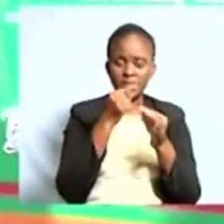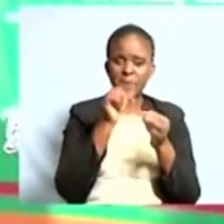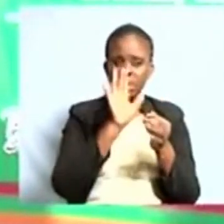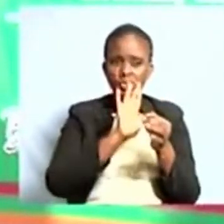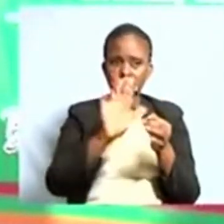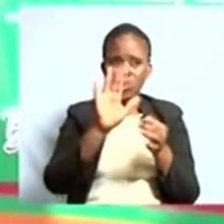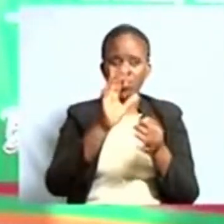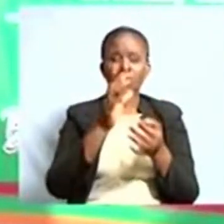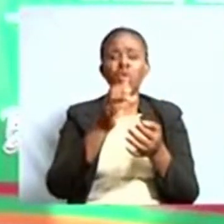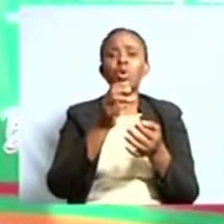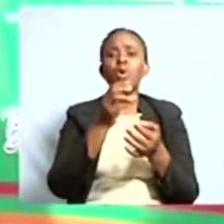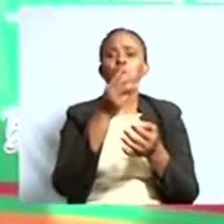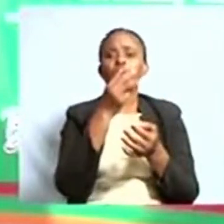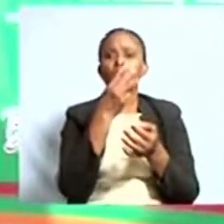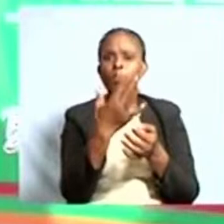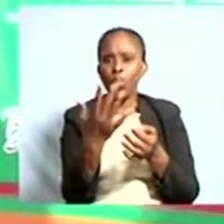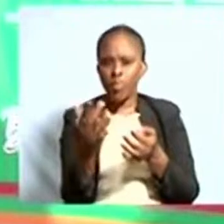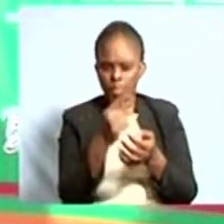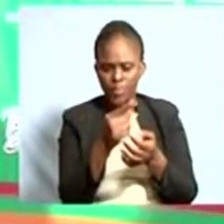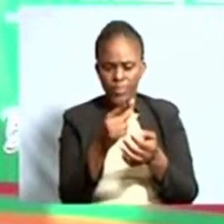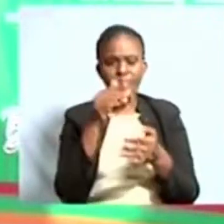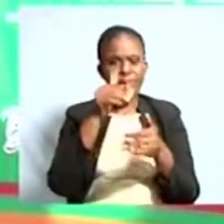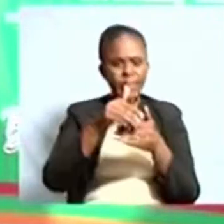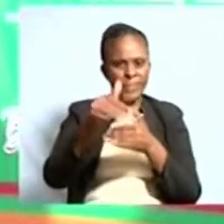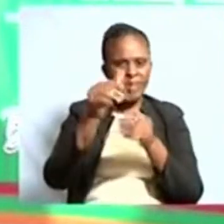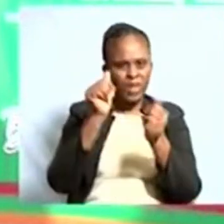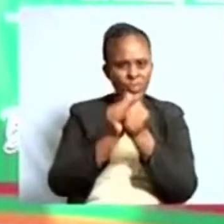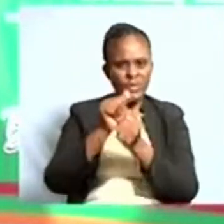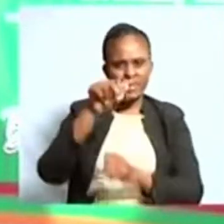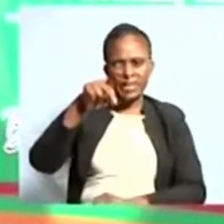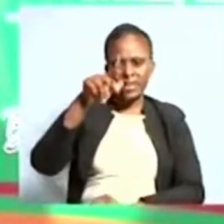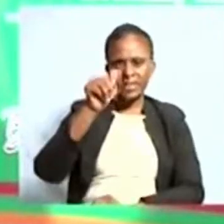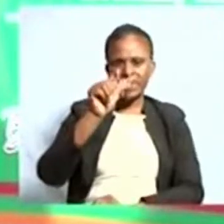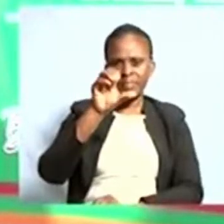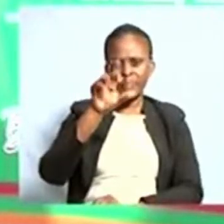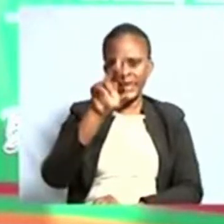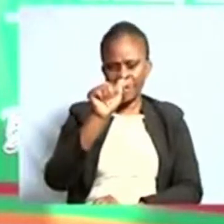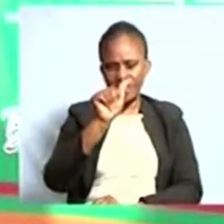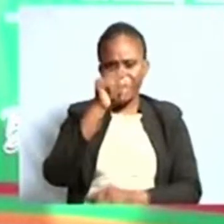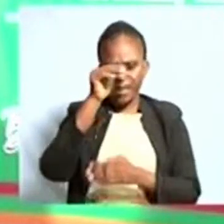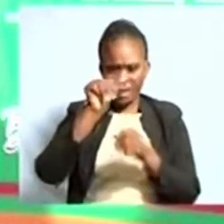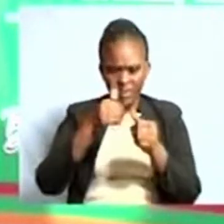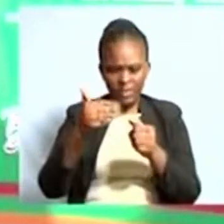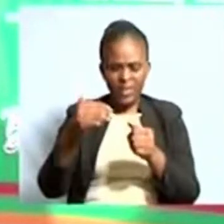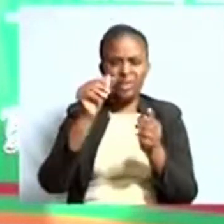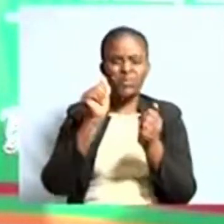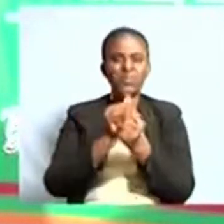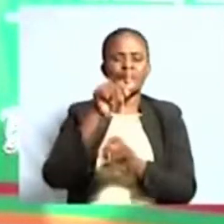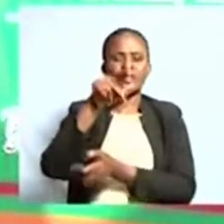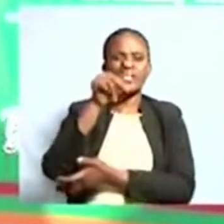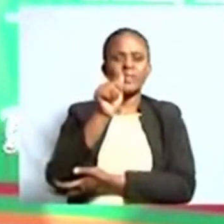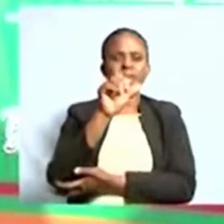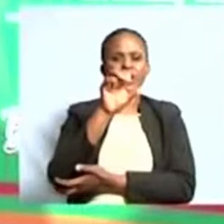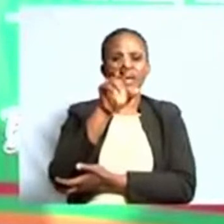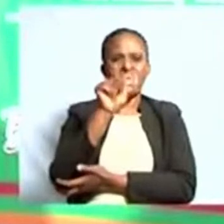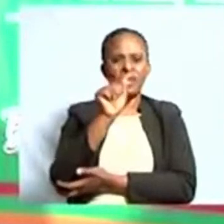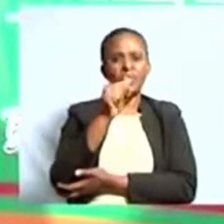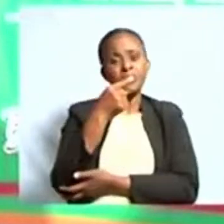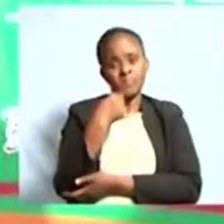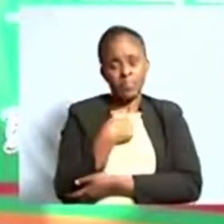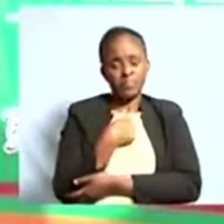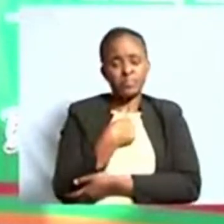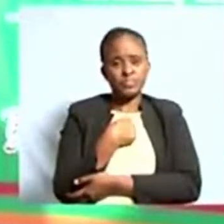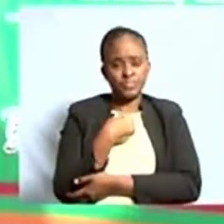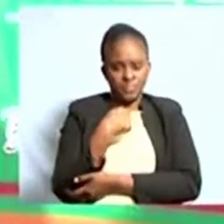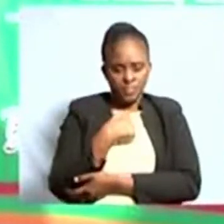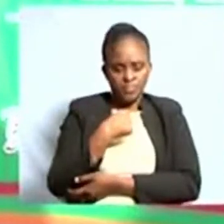product, it's registered with PACRA, everything is registered with PACRA, then I, as